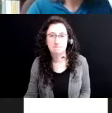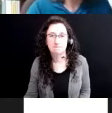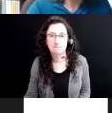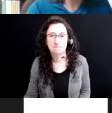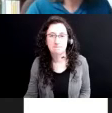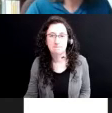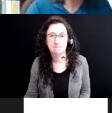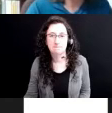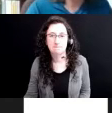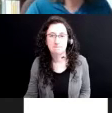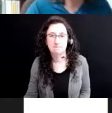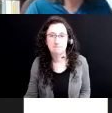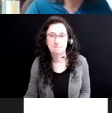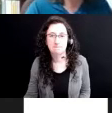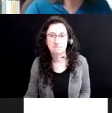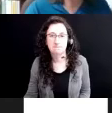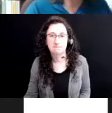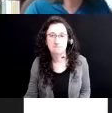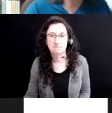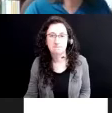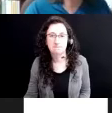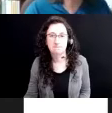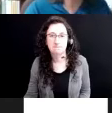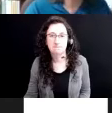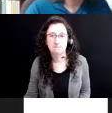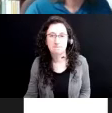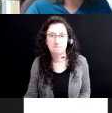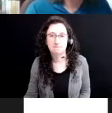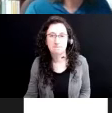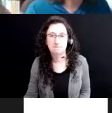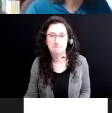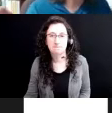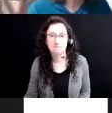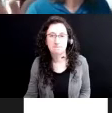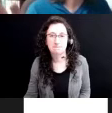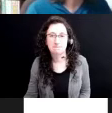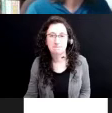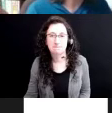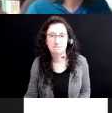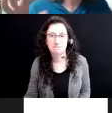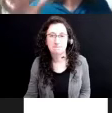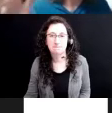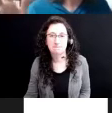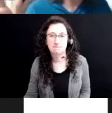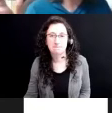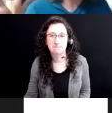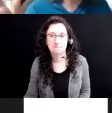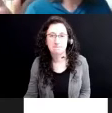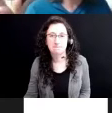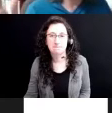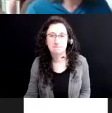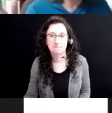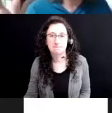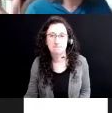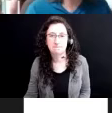area that the wildlife, the species needs to survive and eke out its living on the landscape. And it is related to